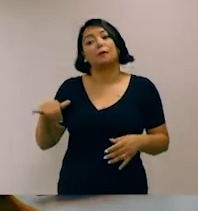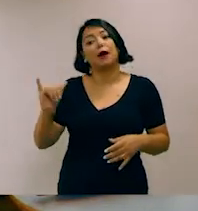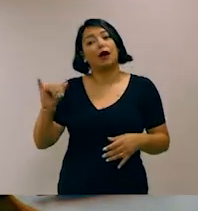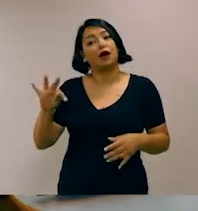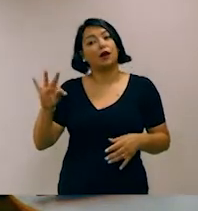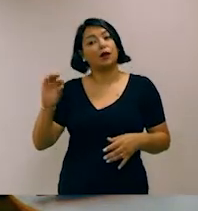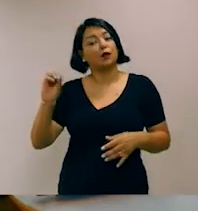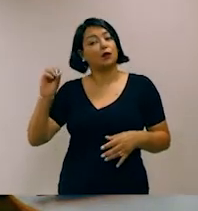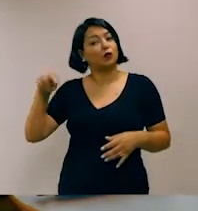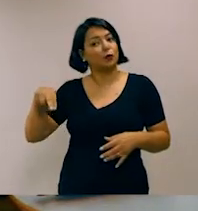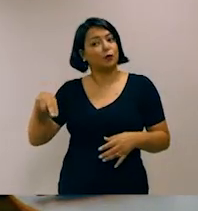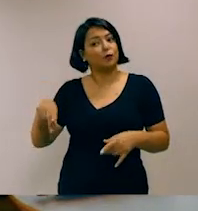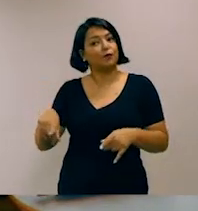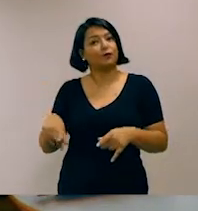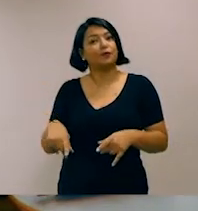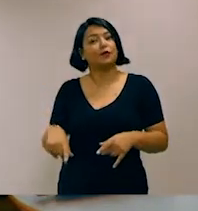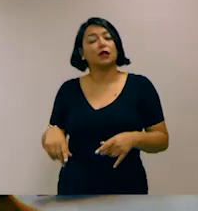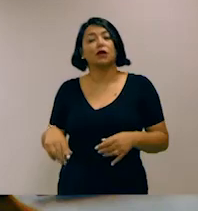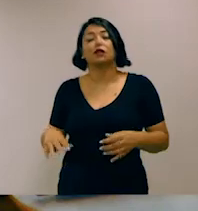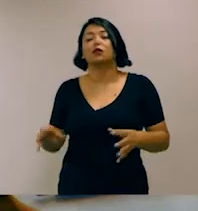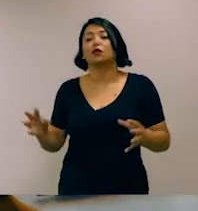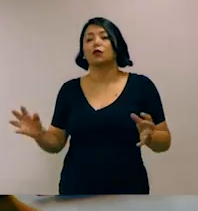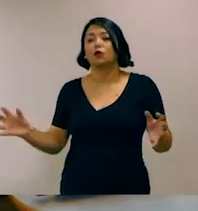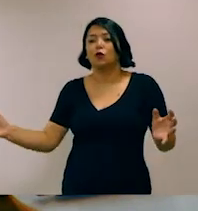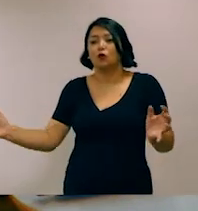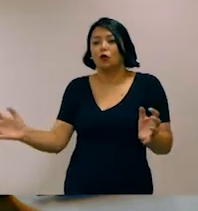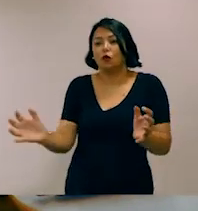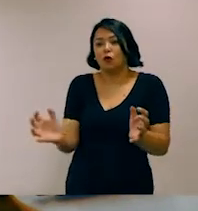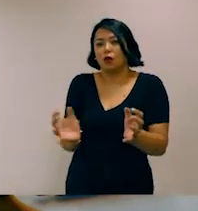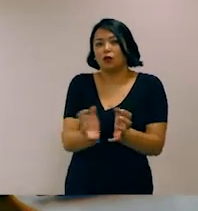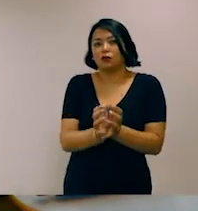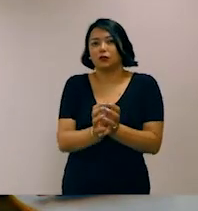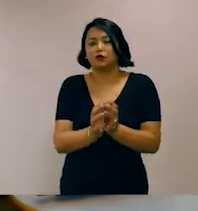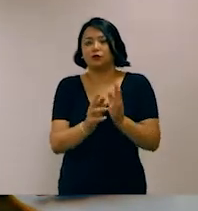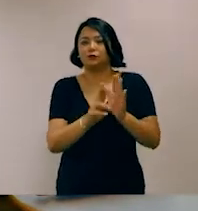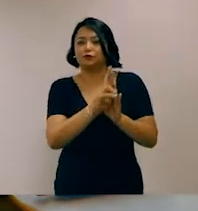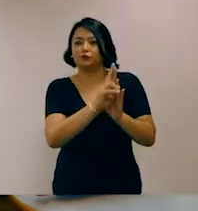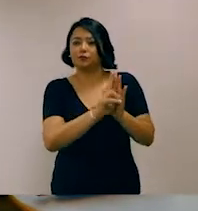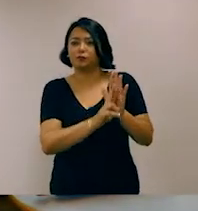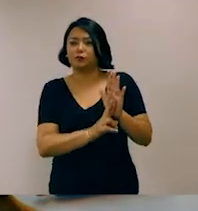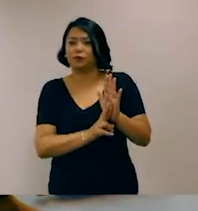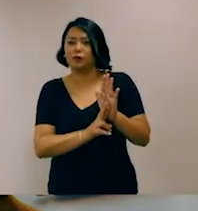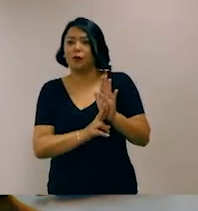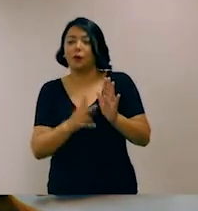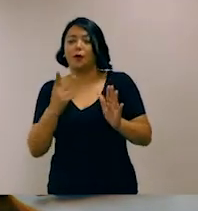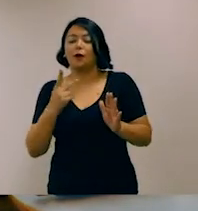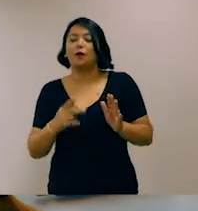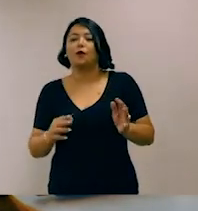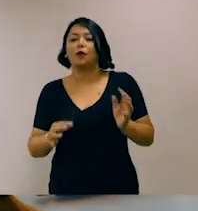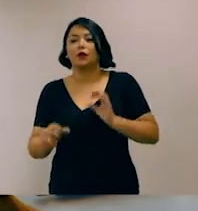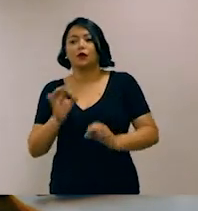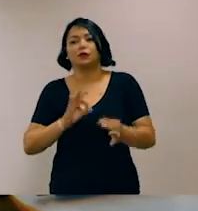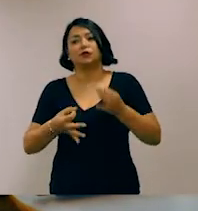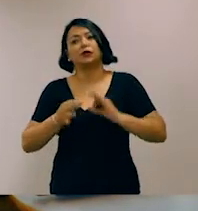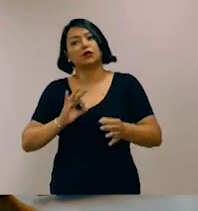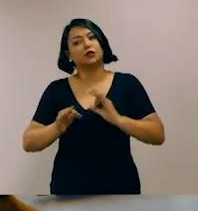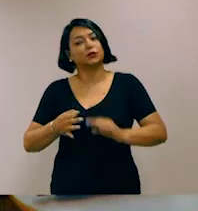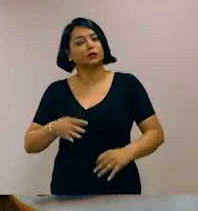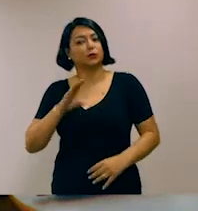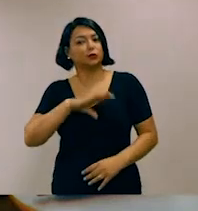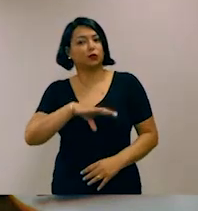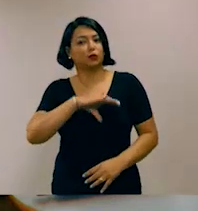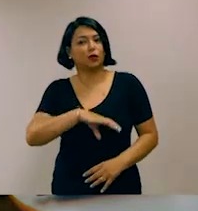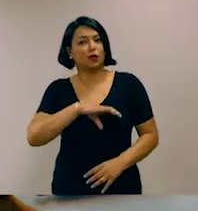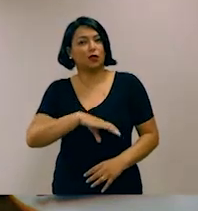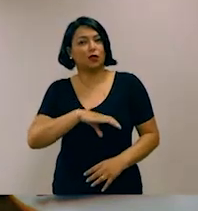and JSON. And so we set the parameters to Portuguese. And so